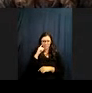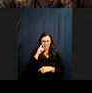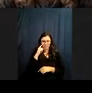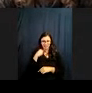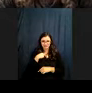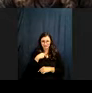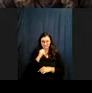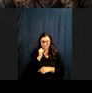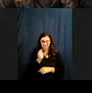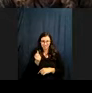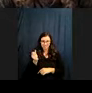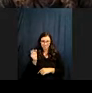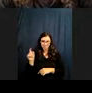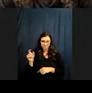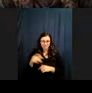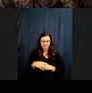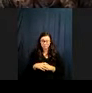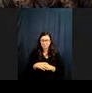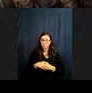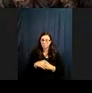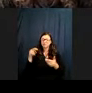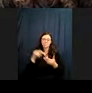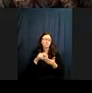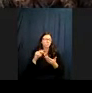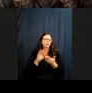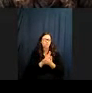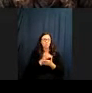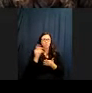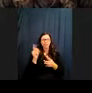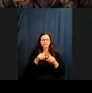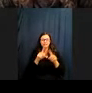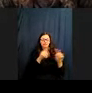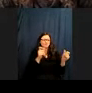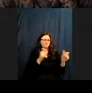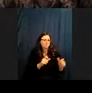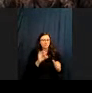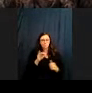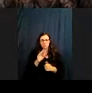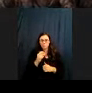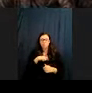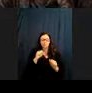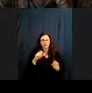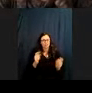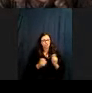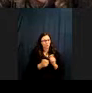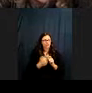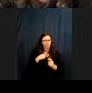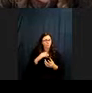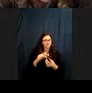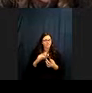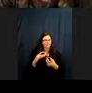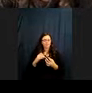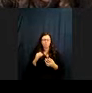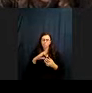not? And look at the glorious forms. We can change, we claim, or we can love